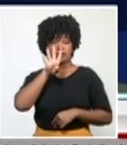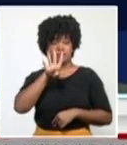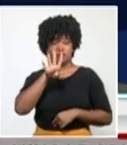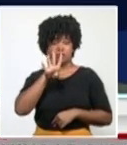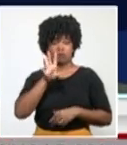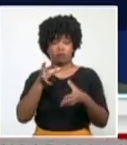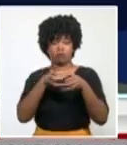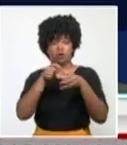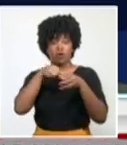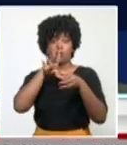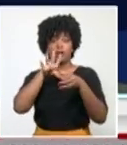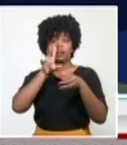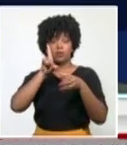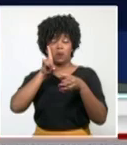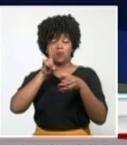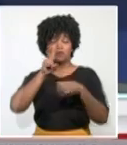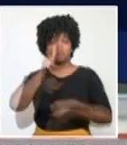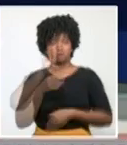asymptomatic.